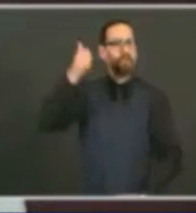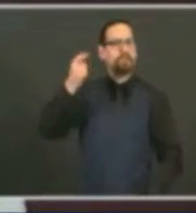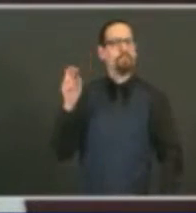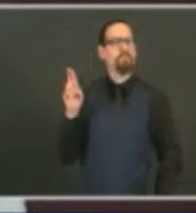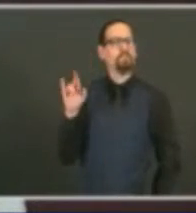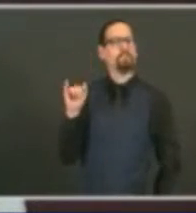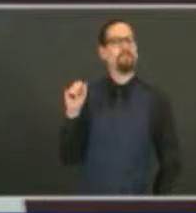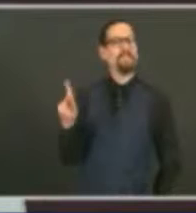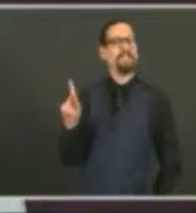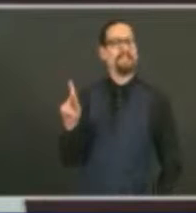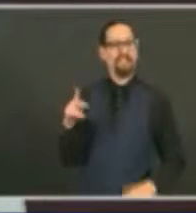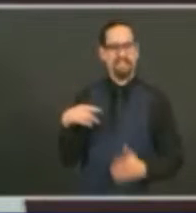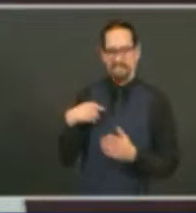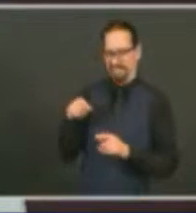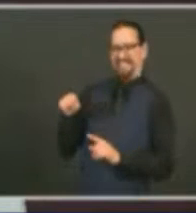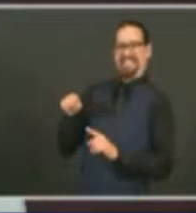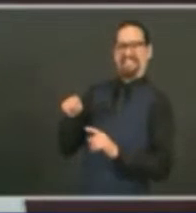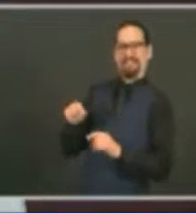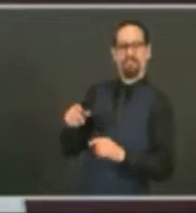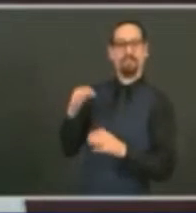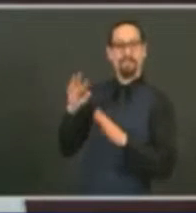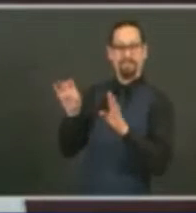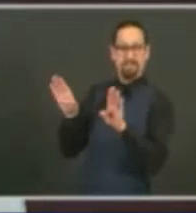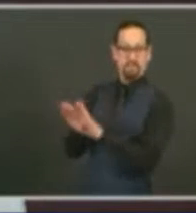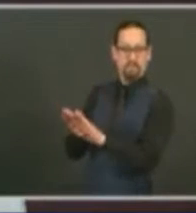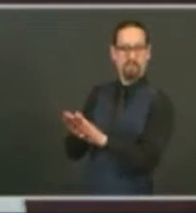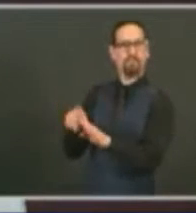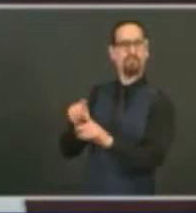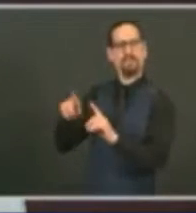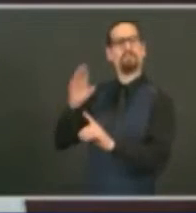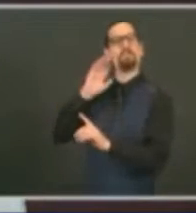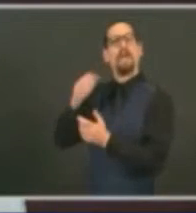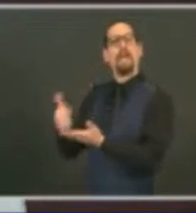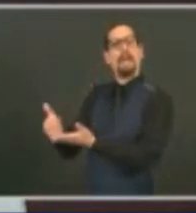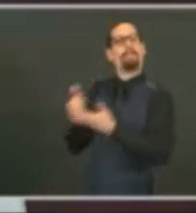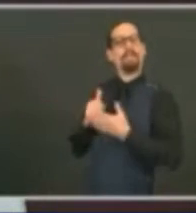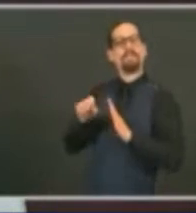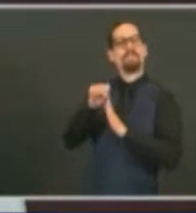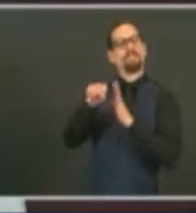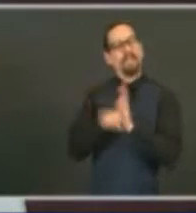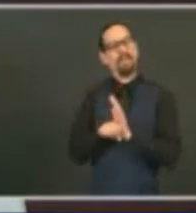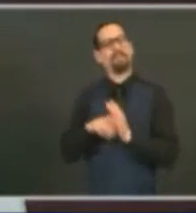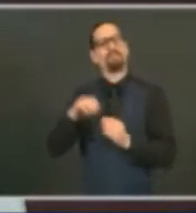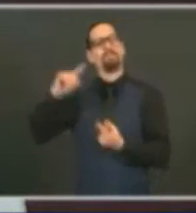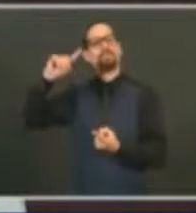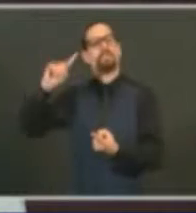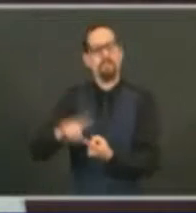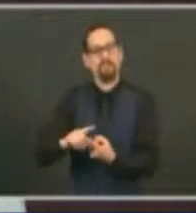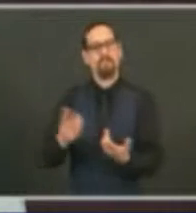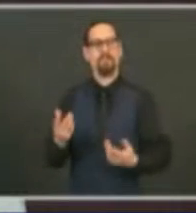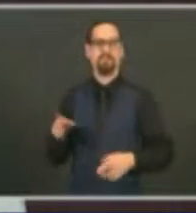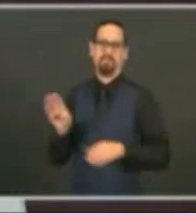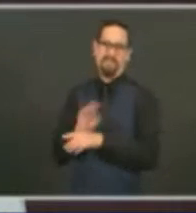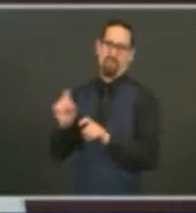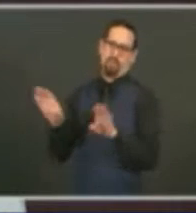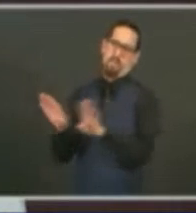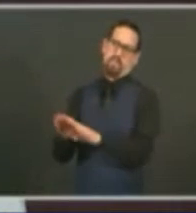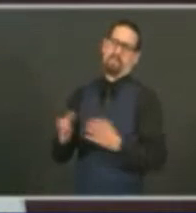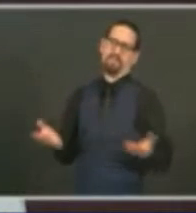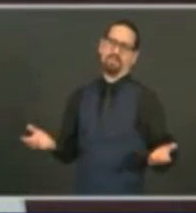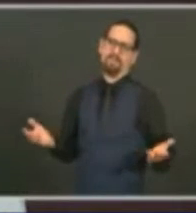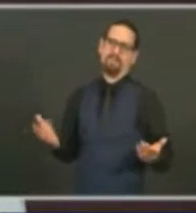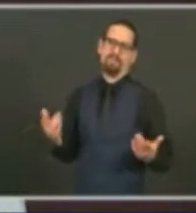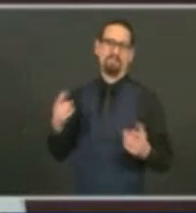closure offers the greatest benefit during the pause. So these businesses ought to close. There are very strong legal arguments